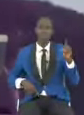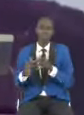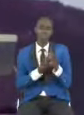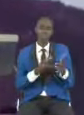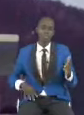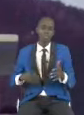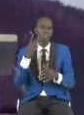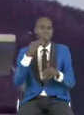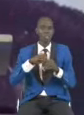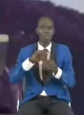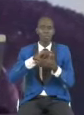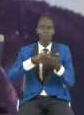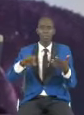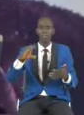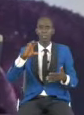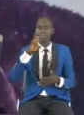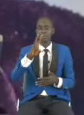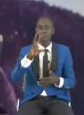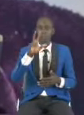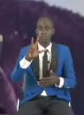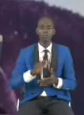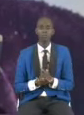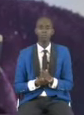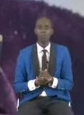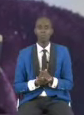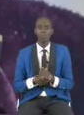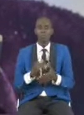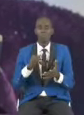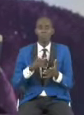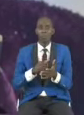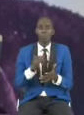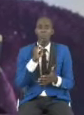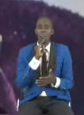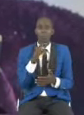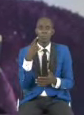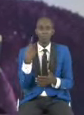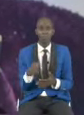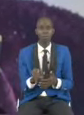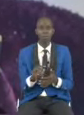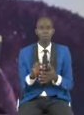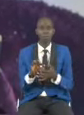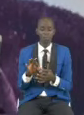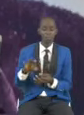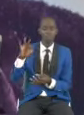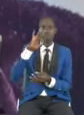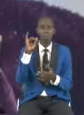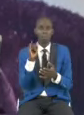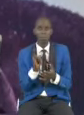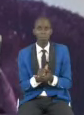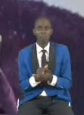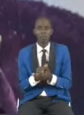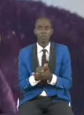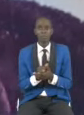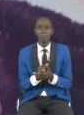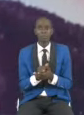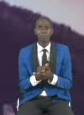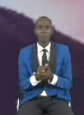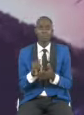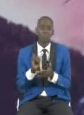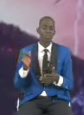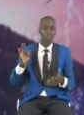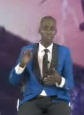it says in verse 63, it is the spirit that quickeneth, The flesh profiteth nothing. The